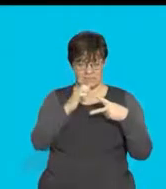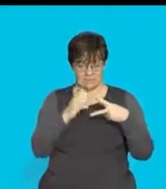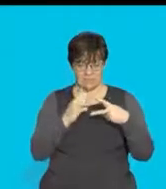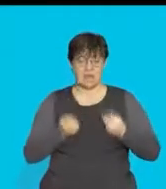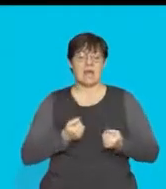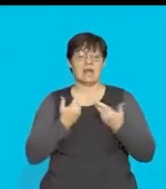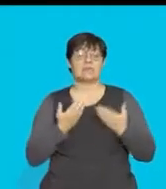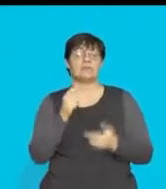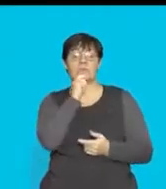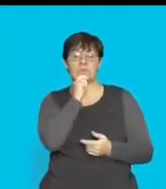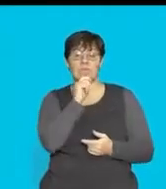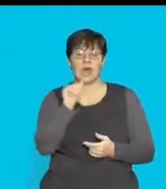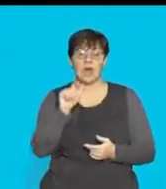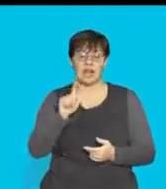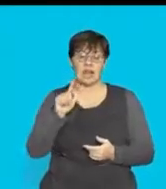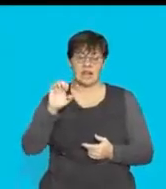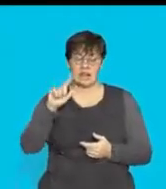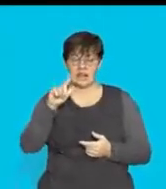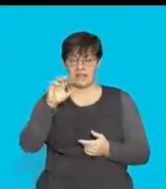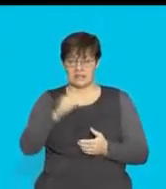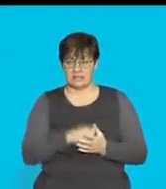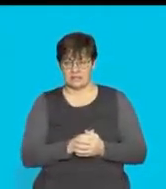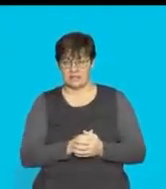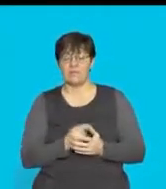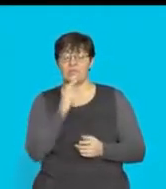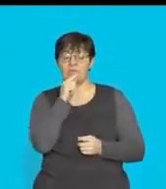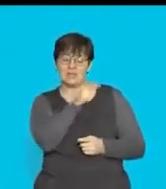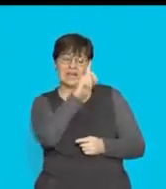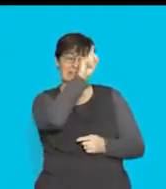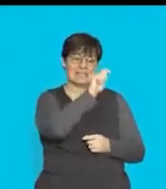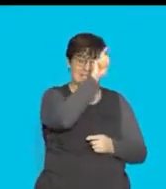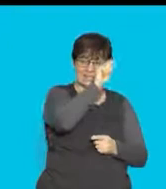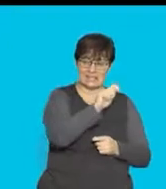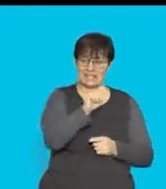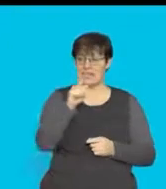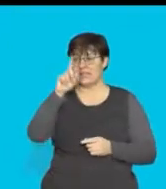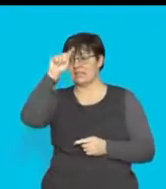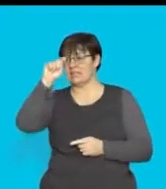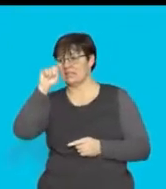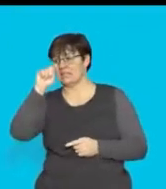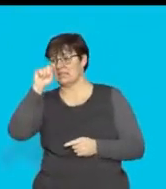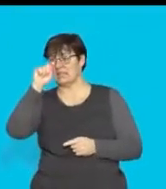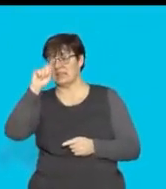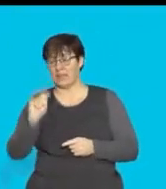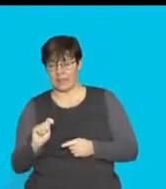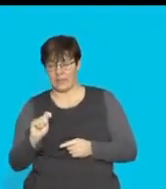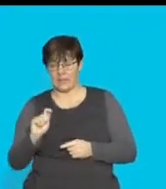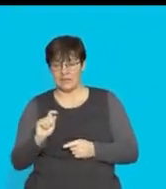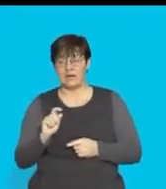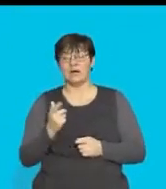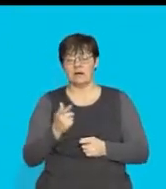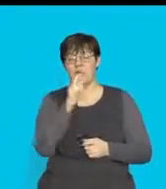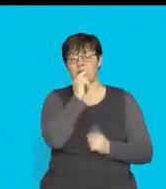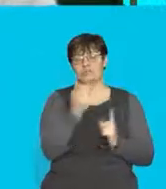which is often expressed using alleles. So when we illustrate these, we refer to these as the genotype of